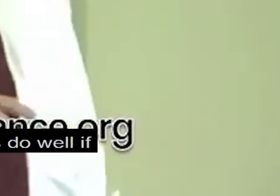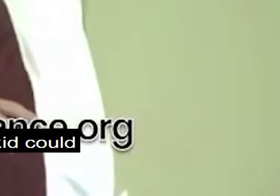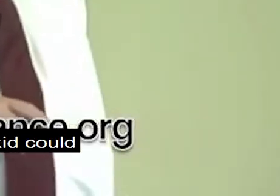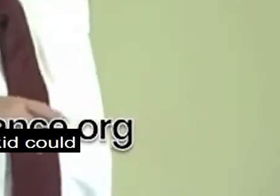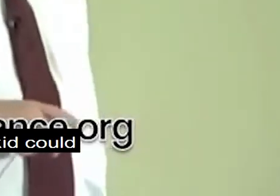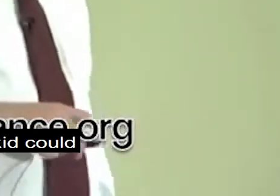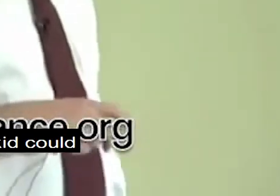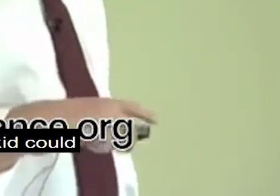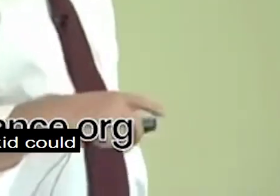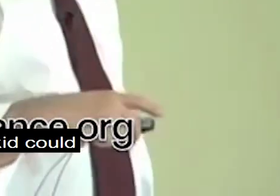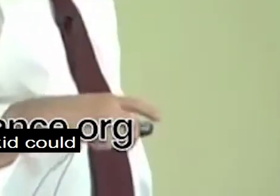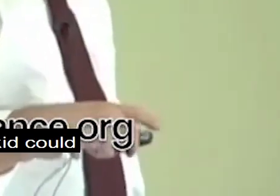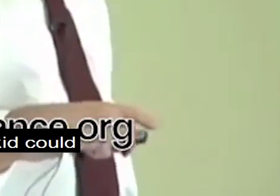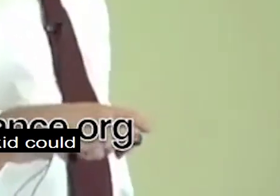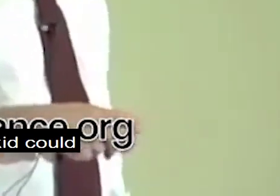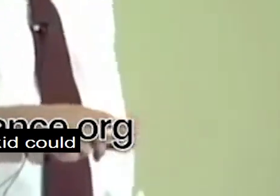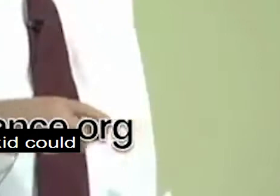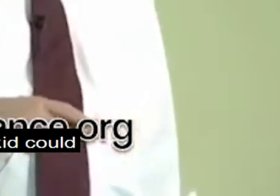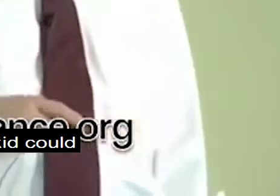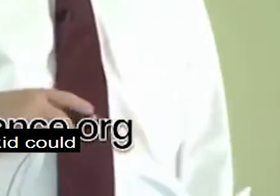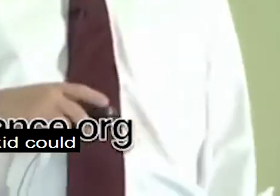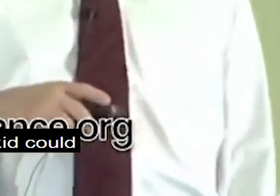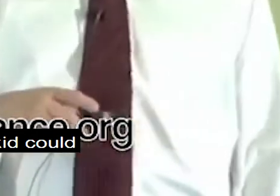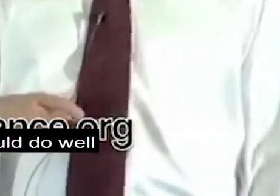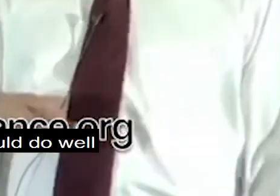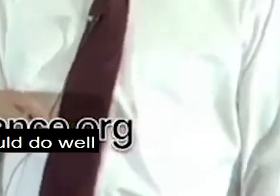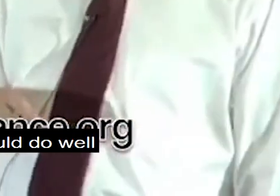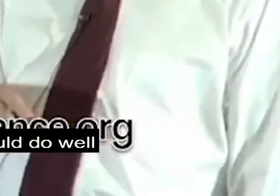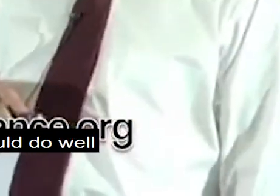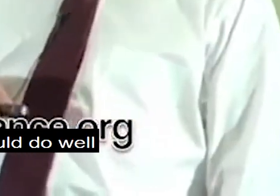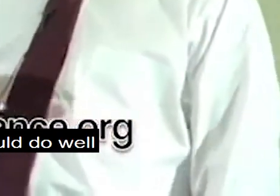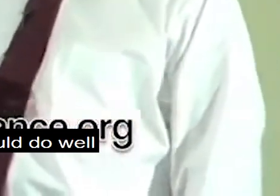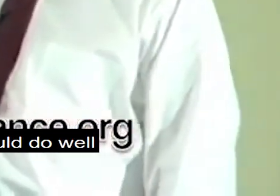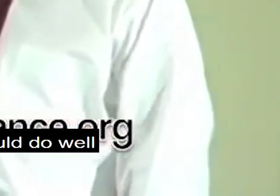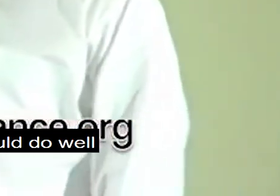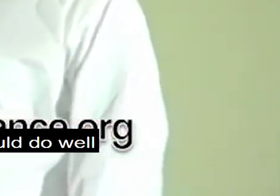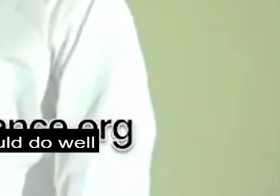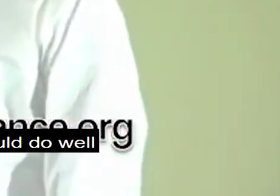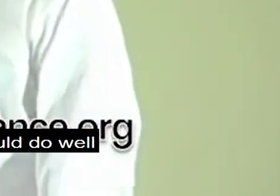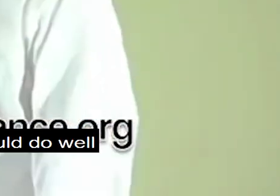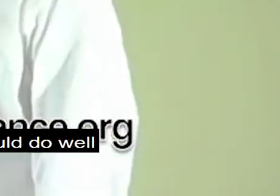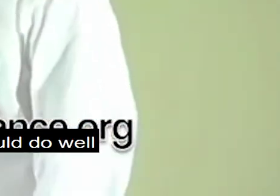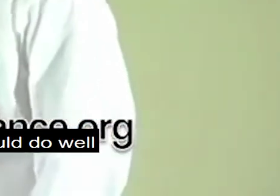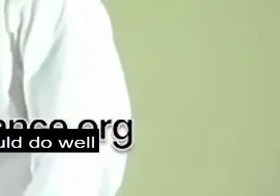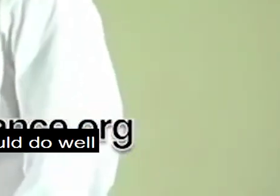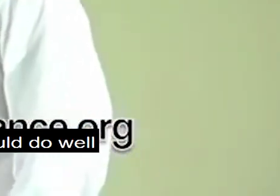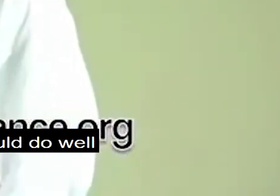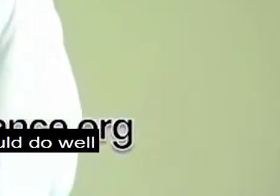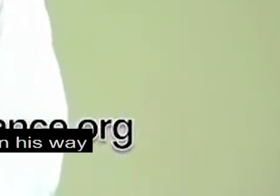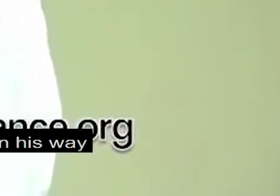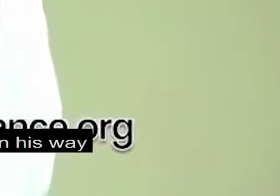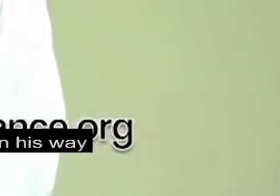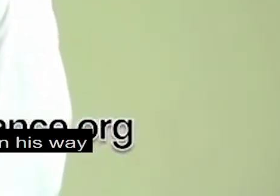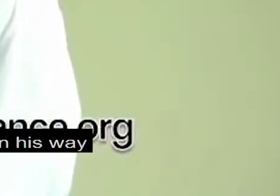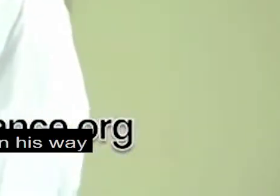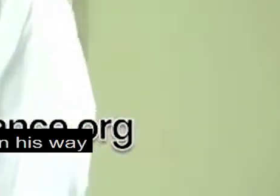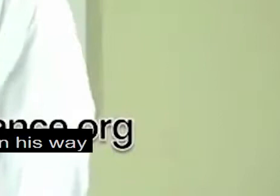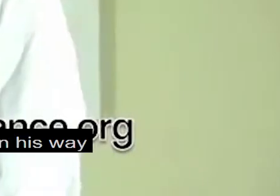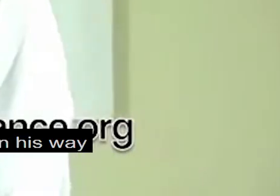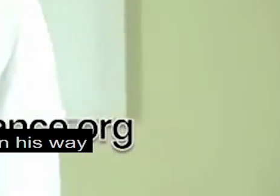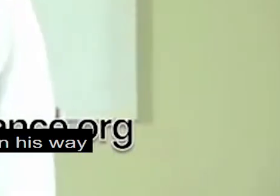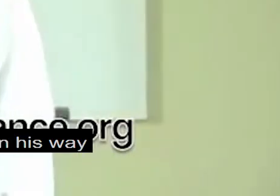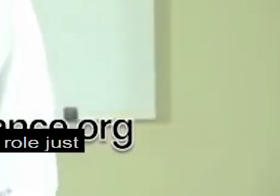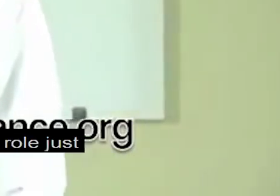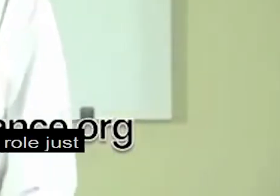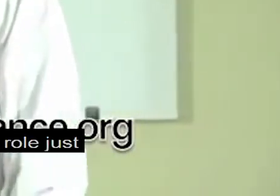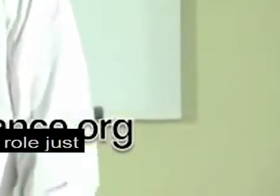do well if they can guy. I think if this kid could do well, he would do well. Something must